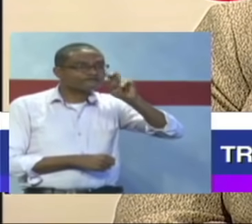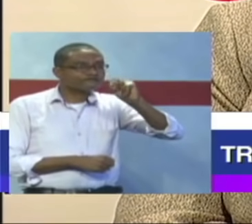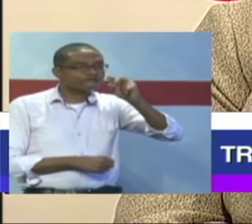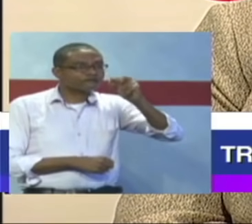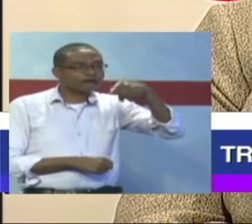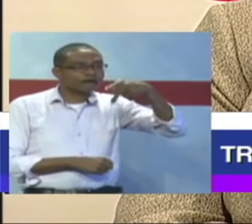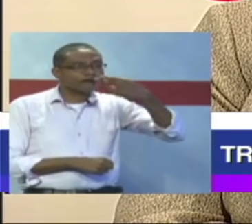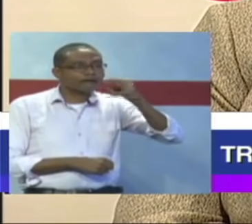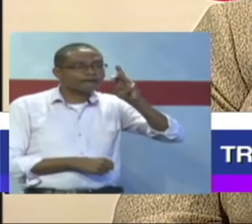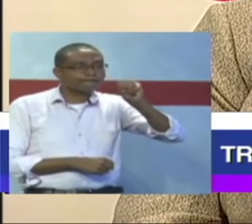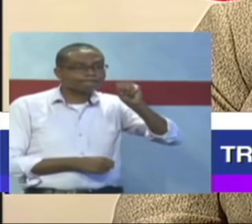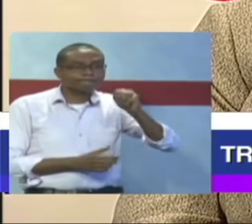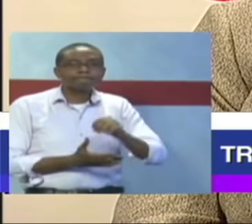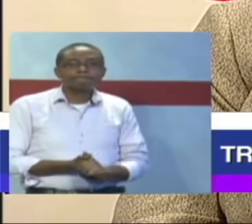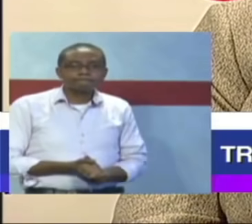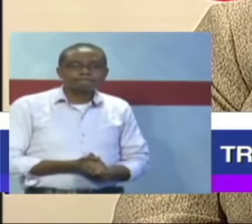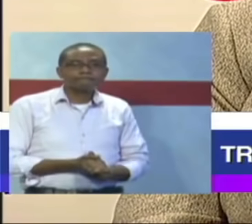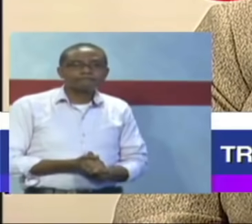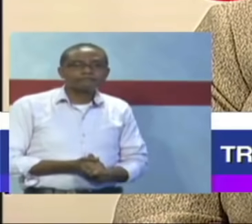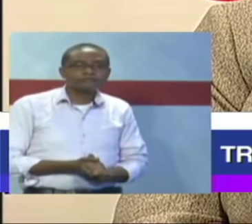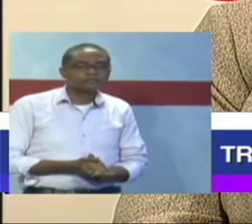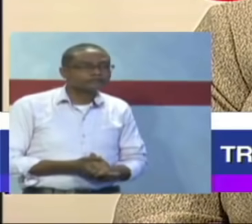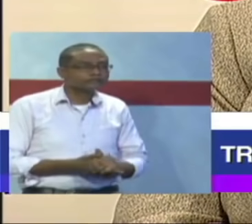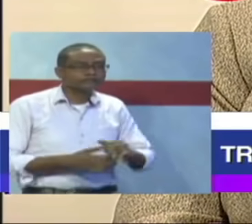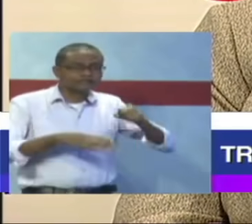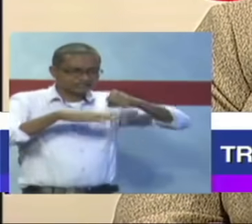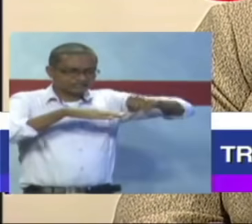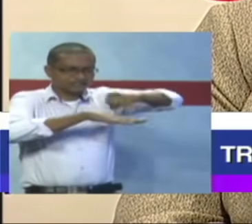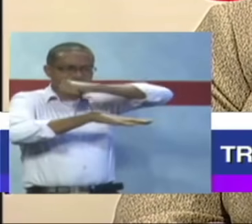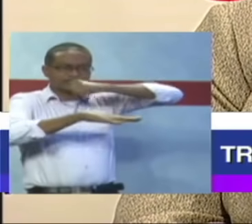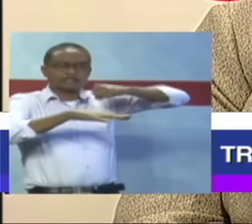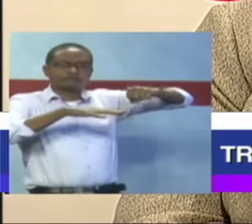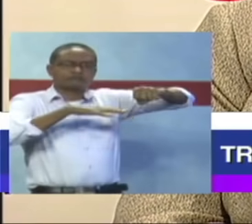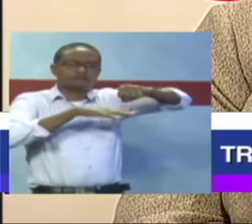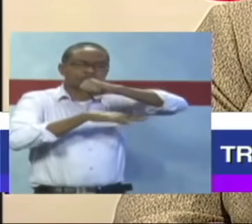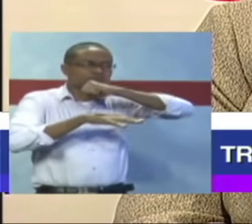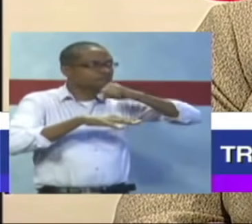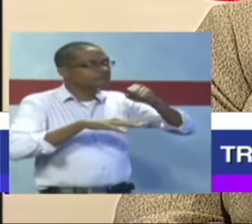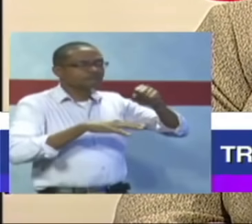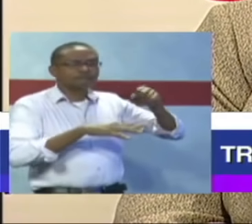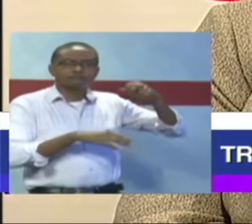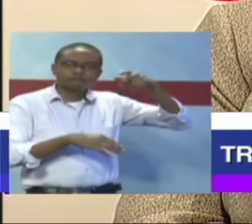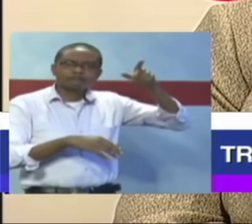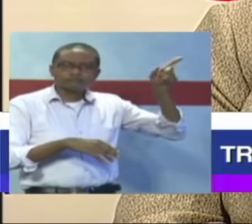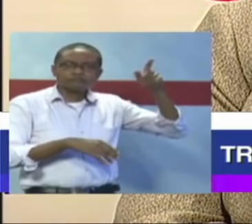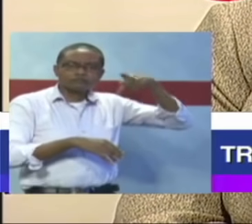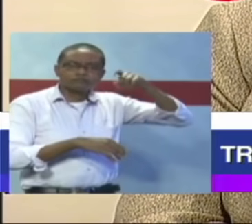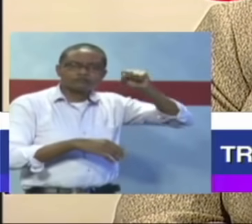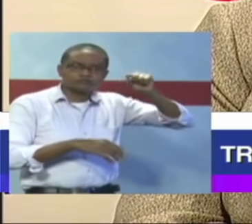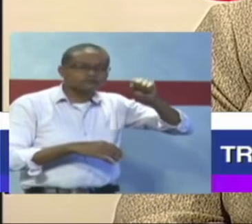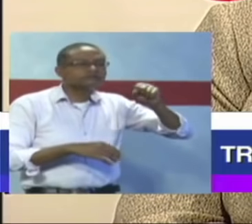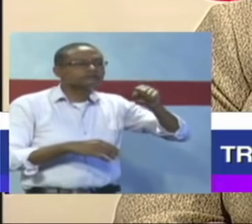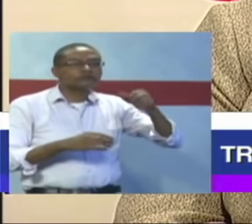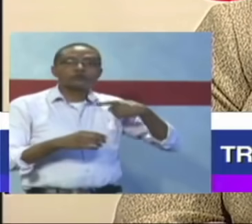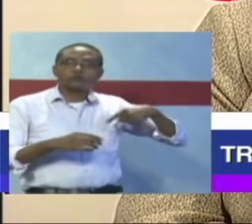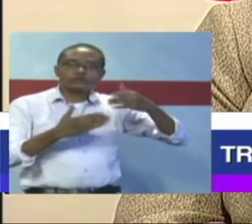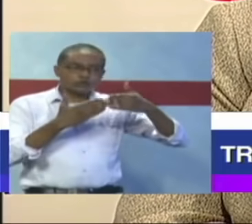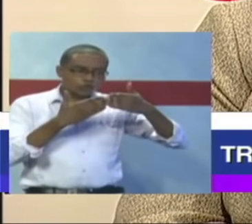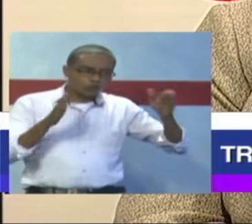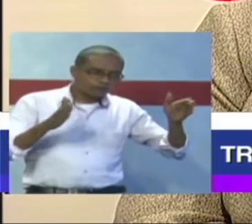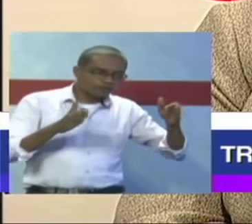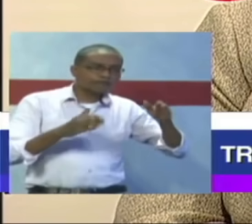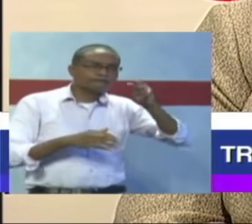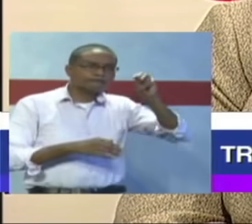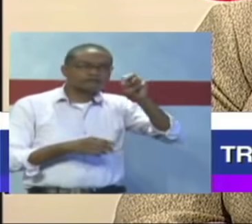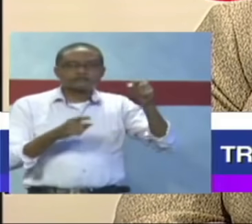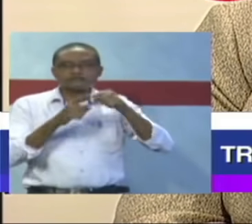vaccine. At the drive-thru, which is located at the stadium, we are open from Monday to Friday, 8 to 4, and we